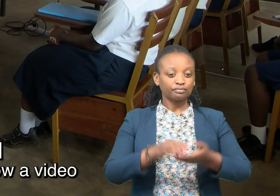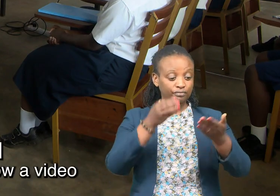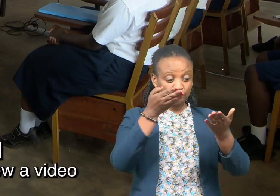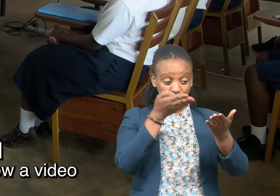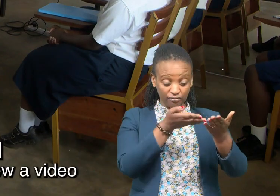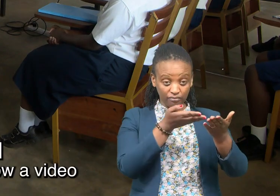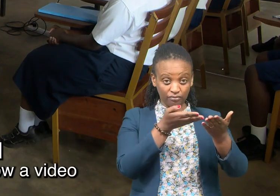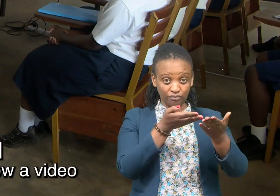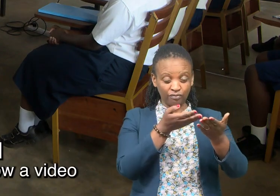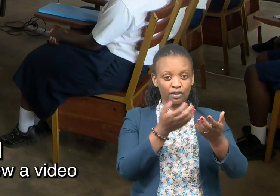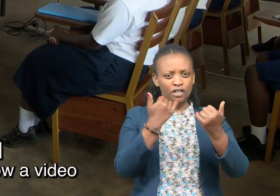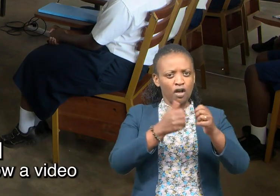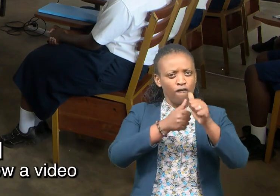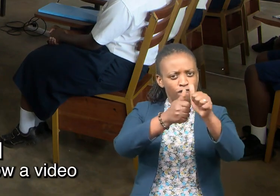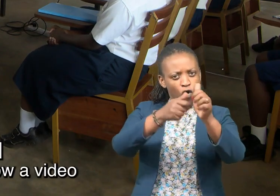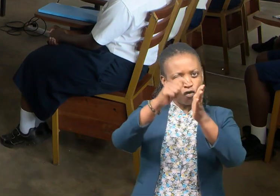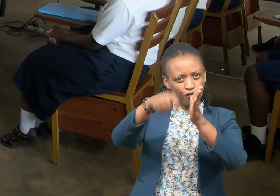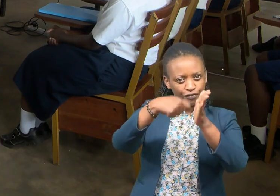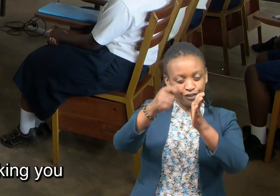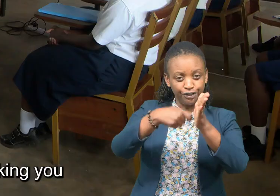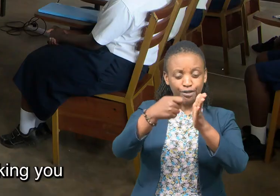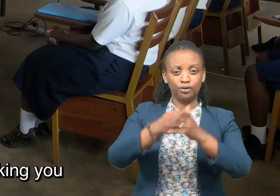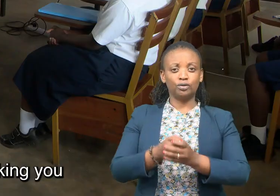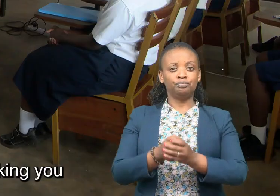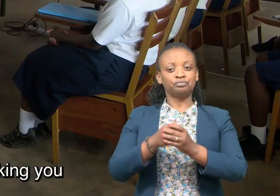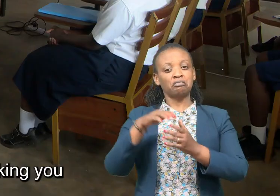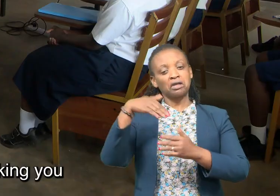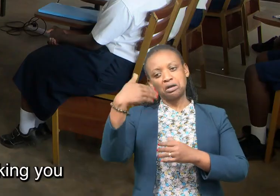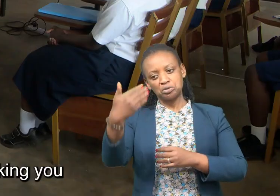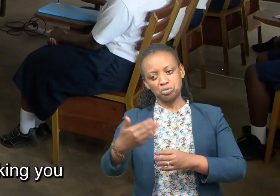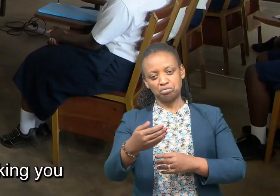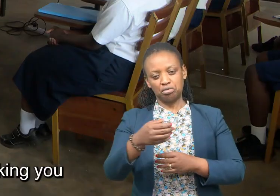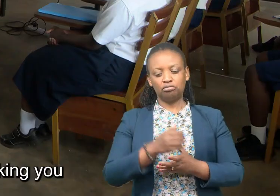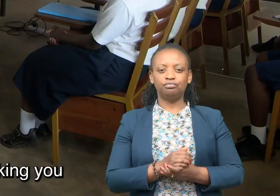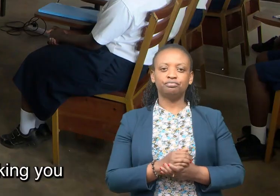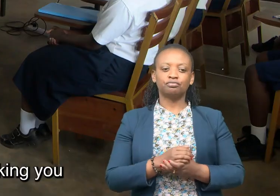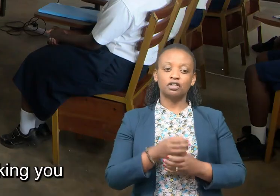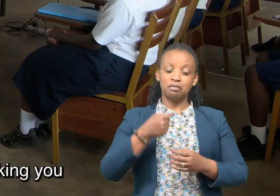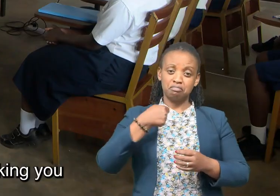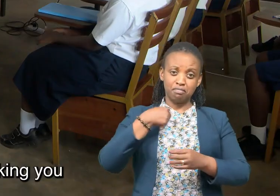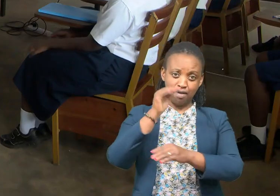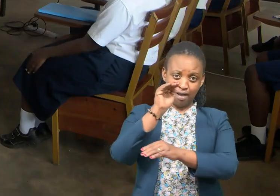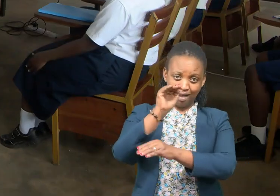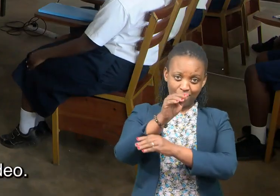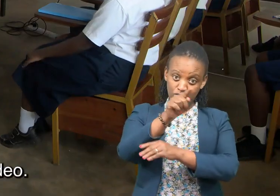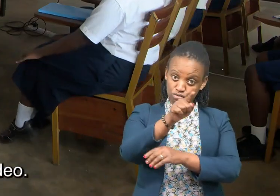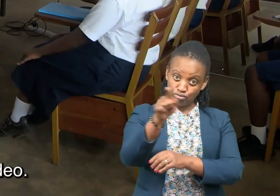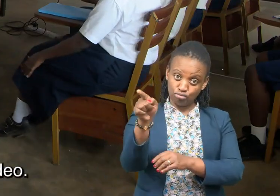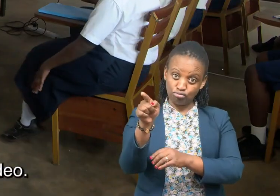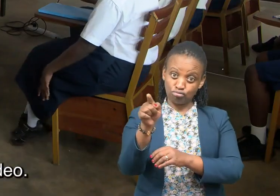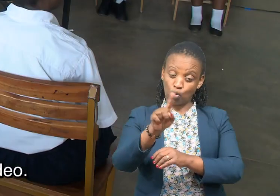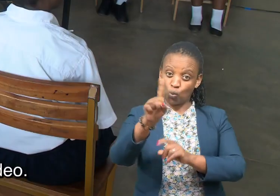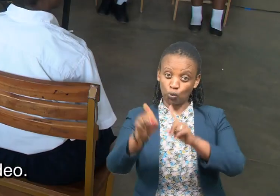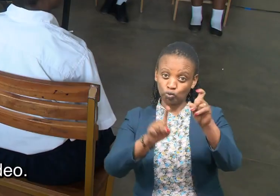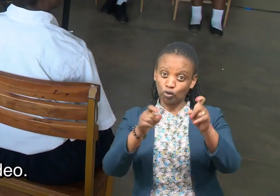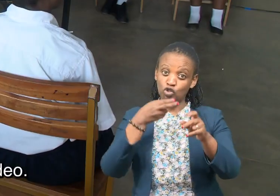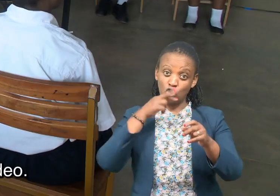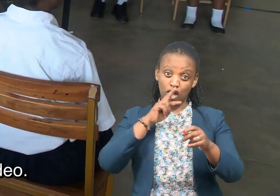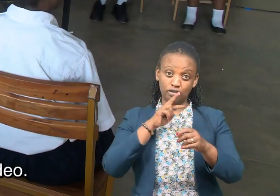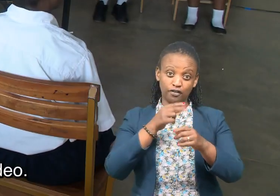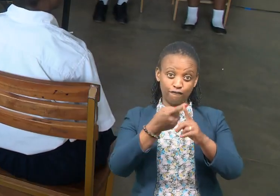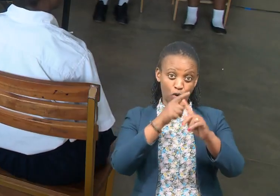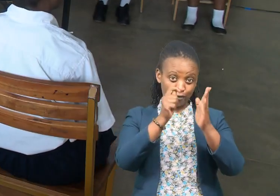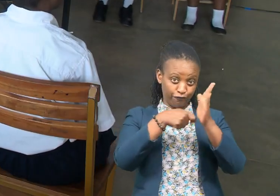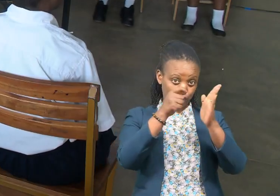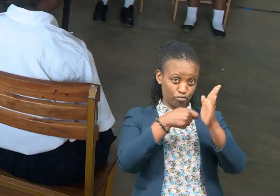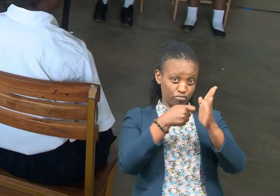Here, we are going to follow a video, and then after, I will be asking you the questions to answer from the